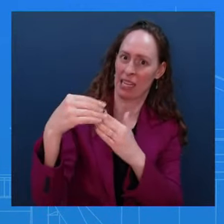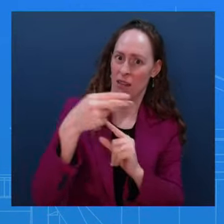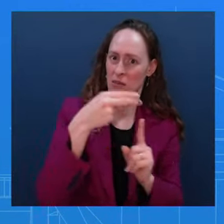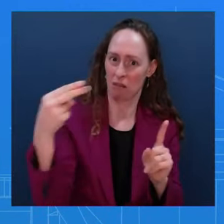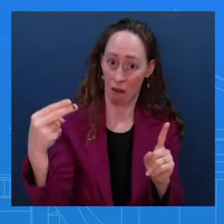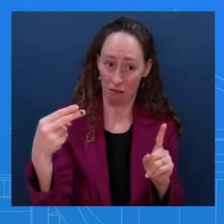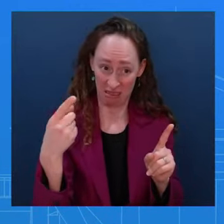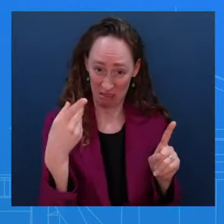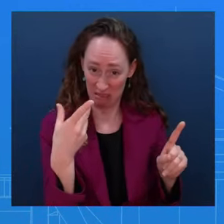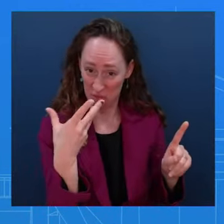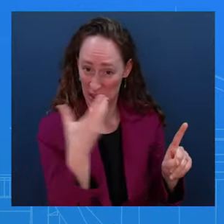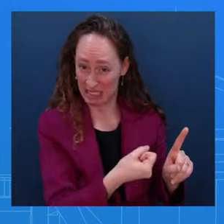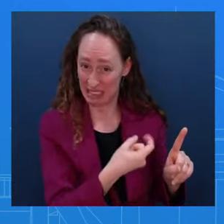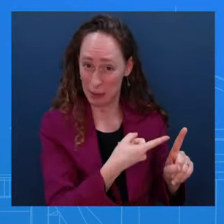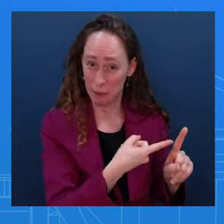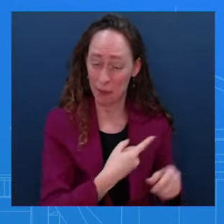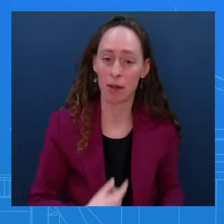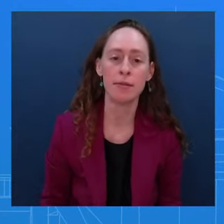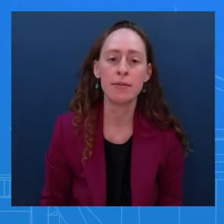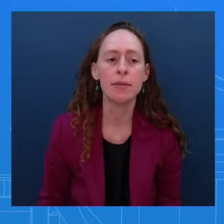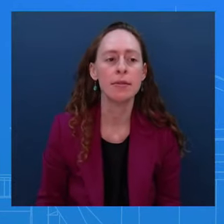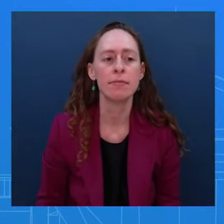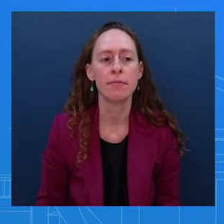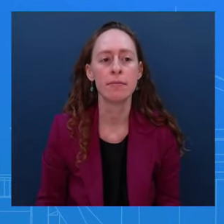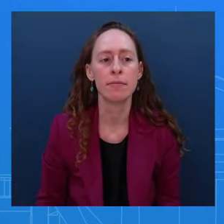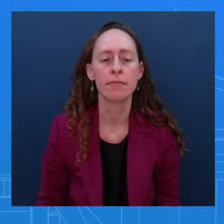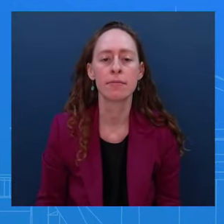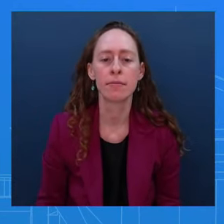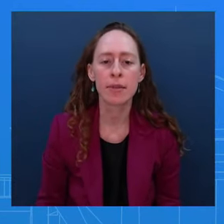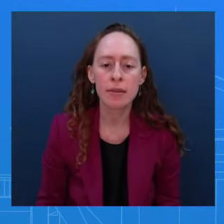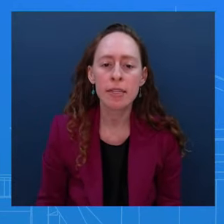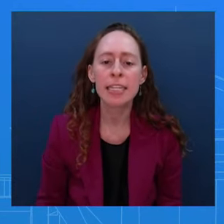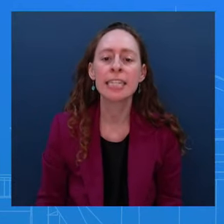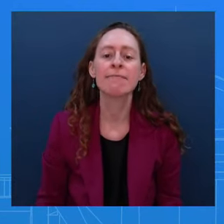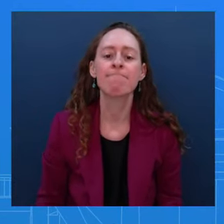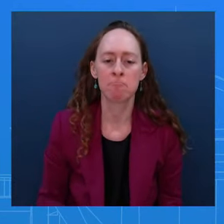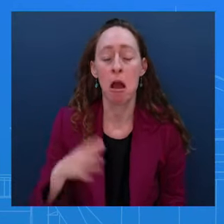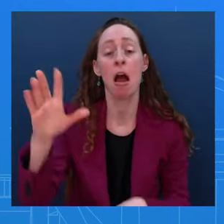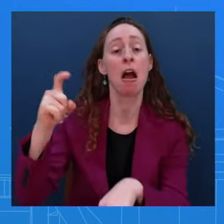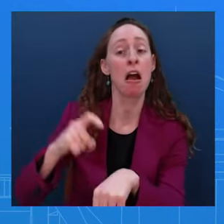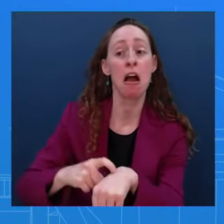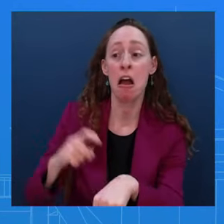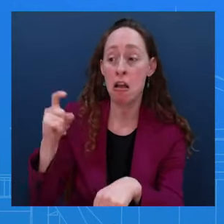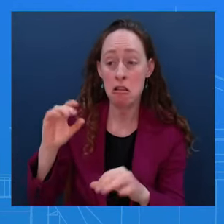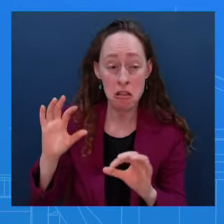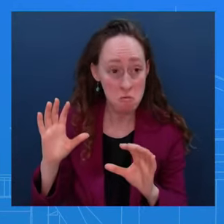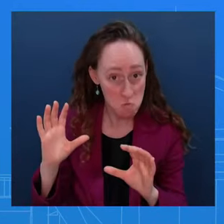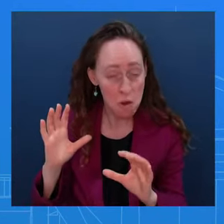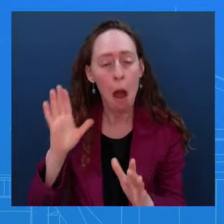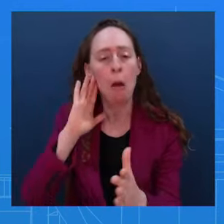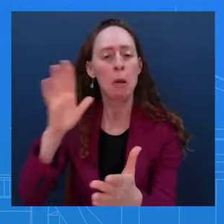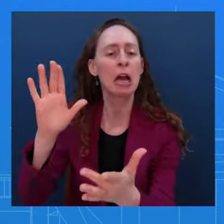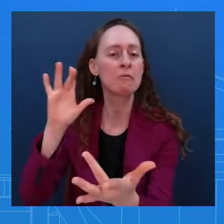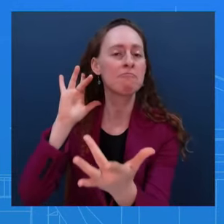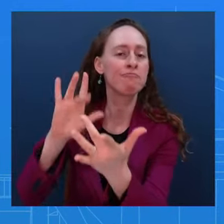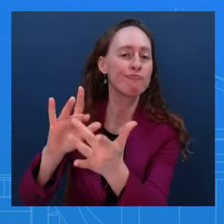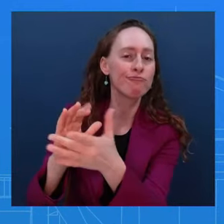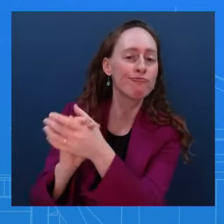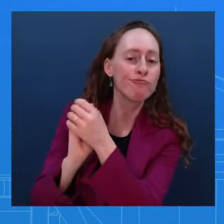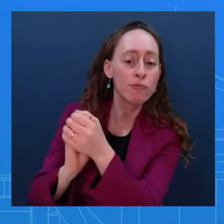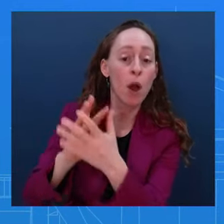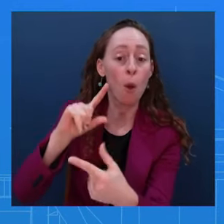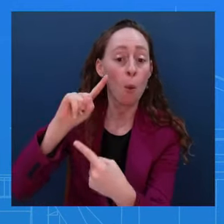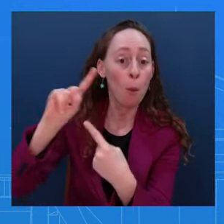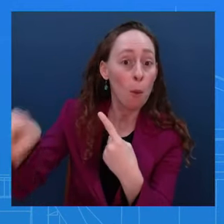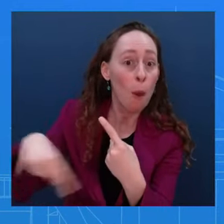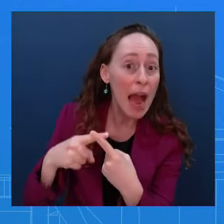We'll make our congratulations known at the appropriate time. I don't have, I couldn't give you a date certain or a time certain for that. As I